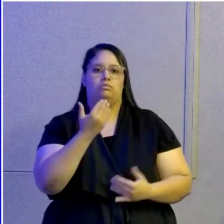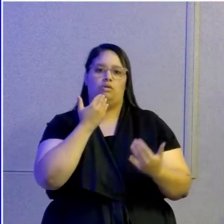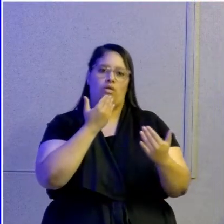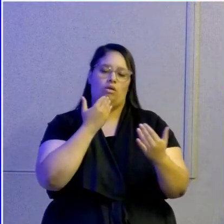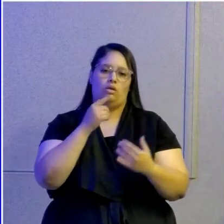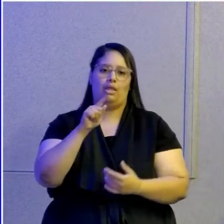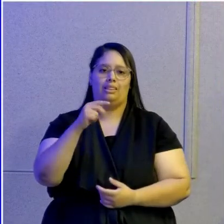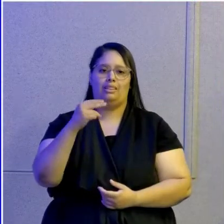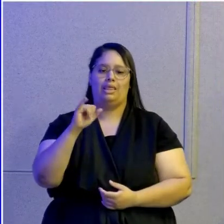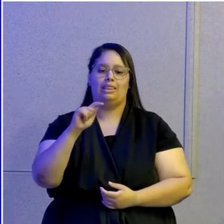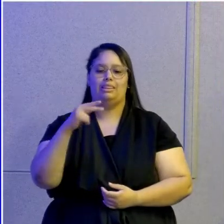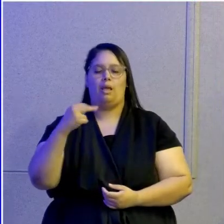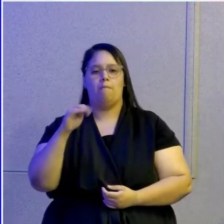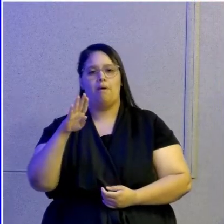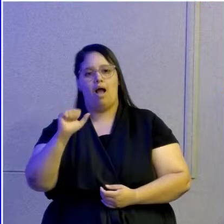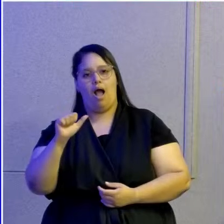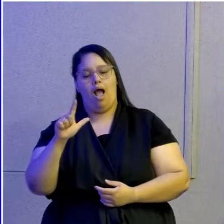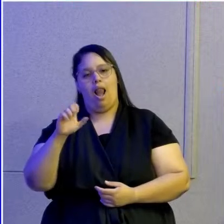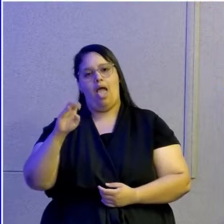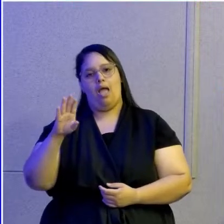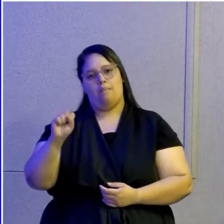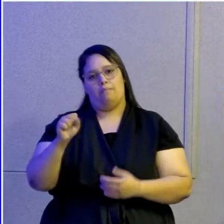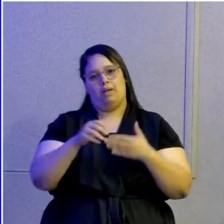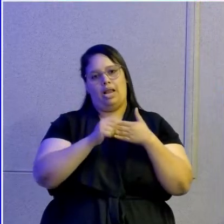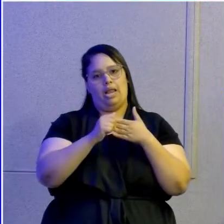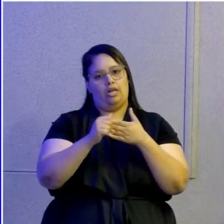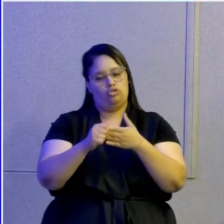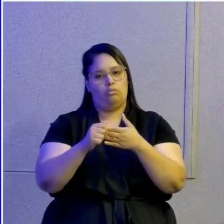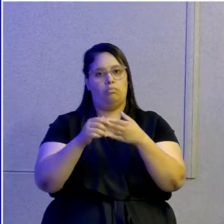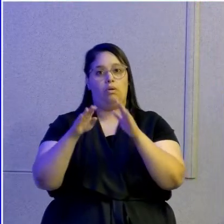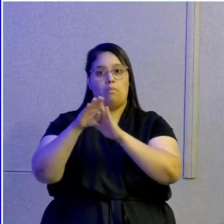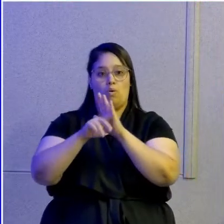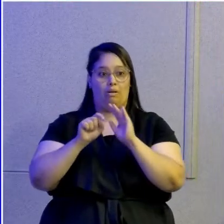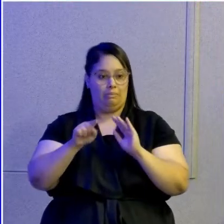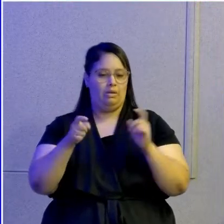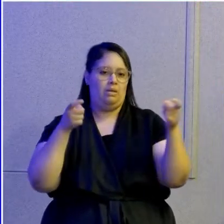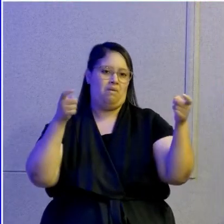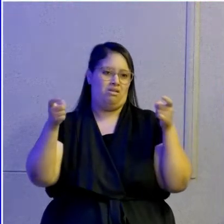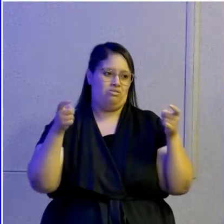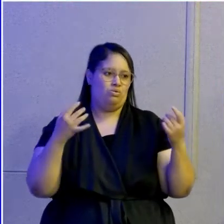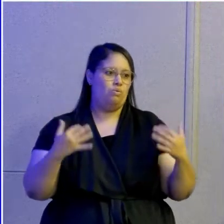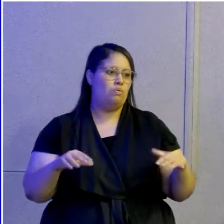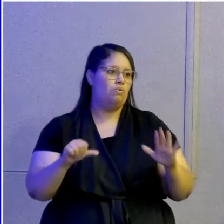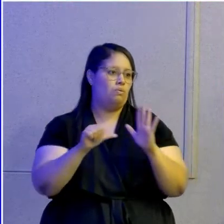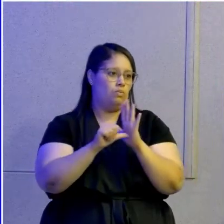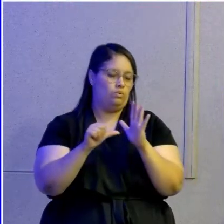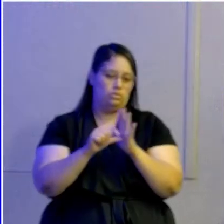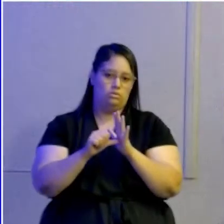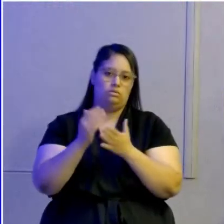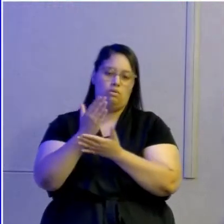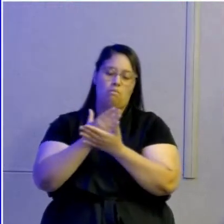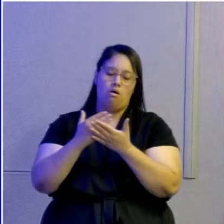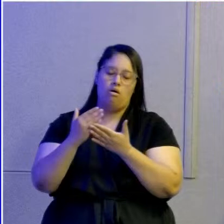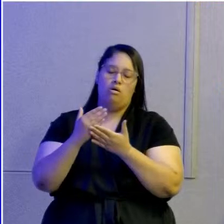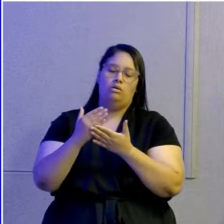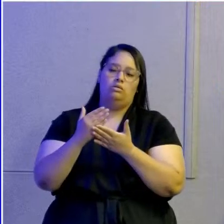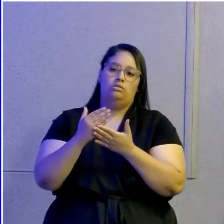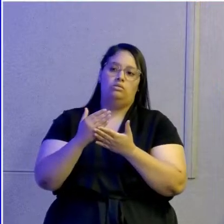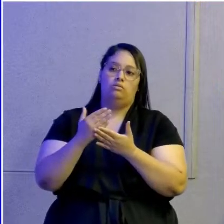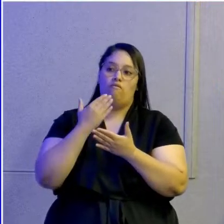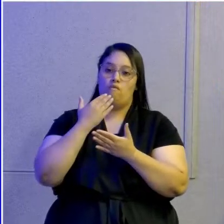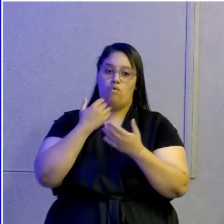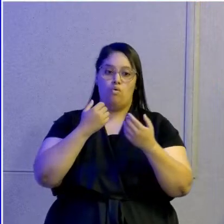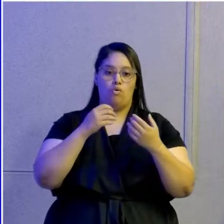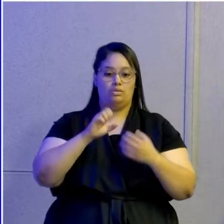Timber Labs leadership, for managing this program. I think it's a really important component to the chair of